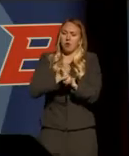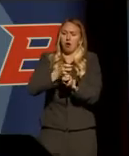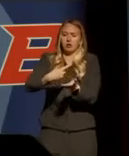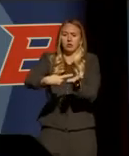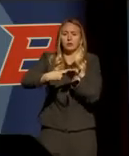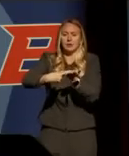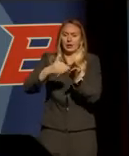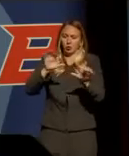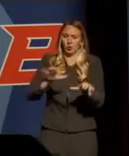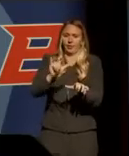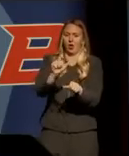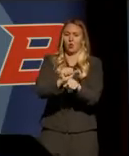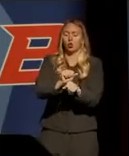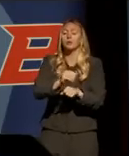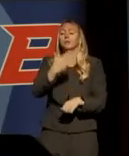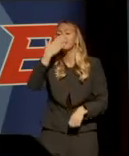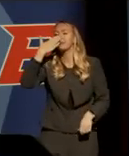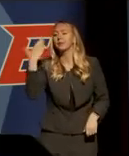that.